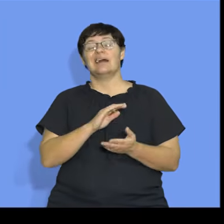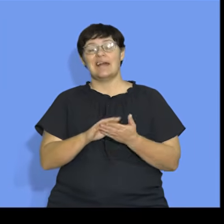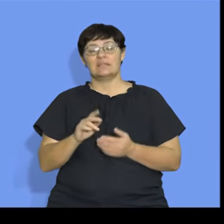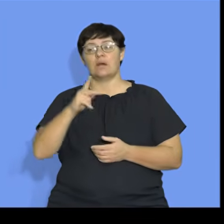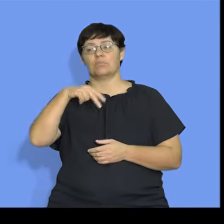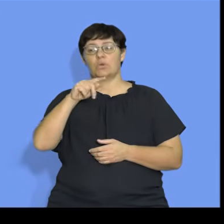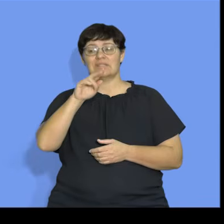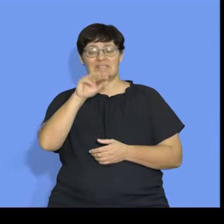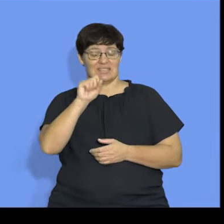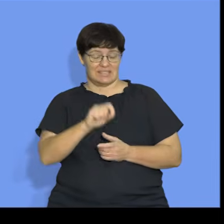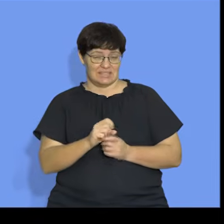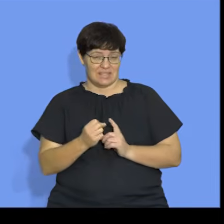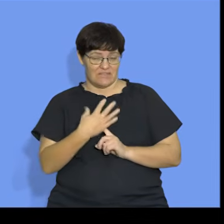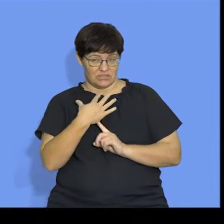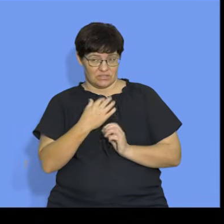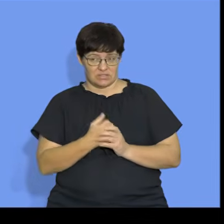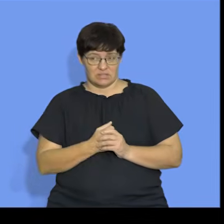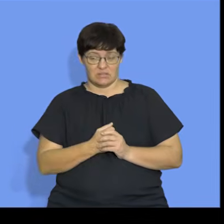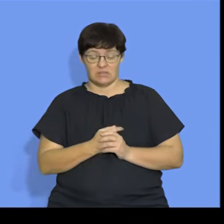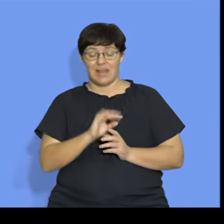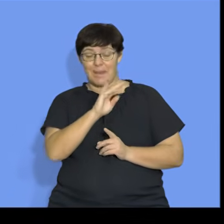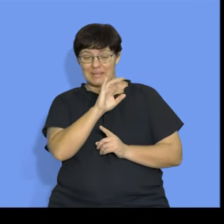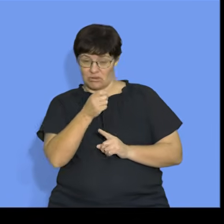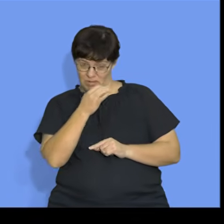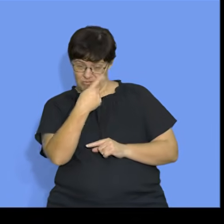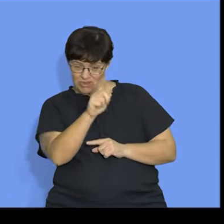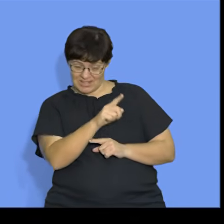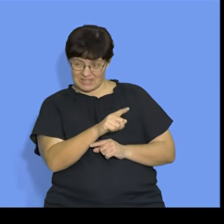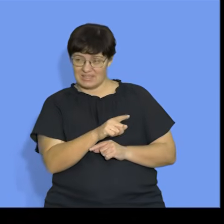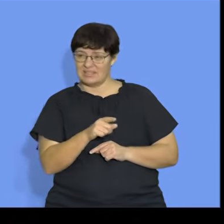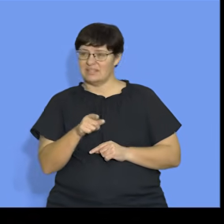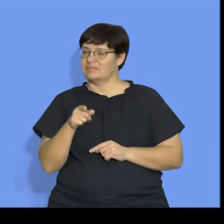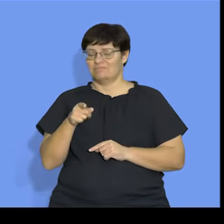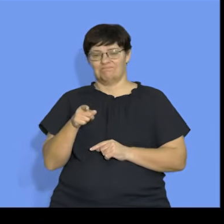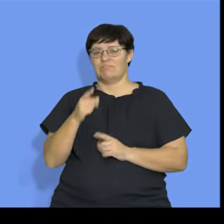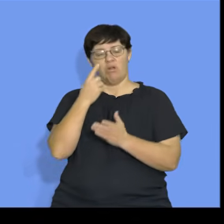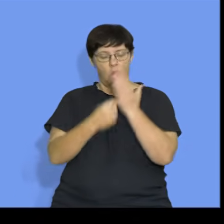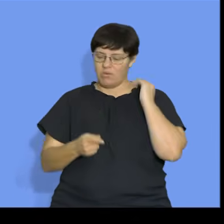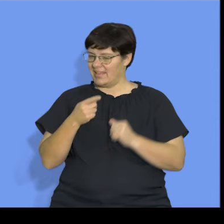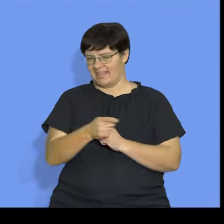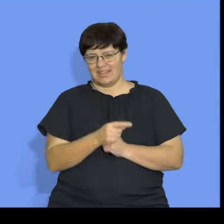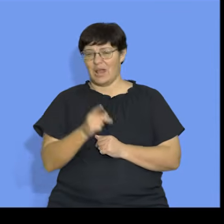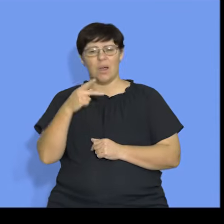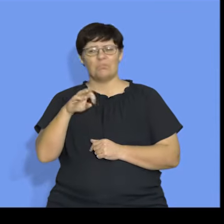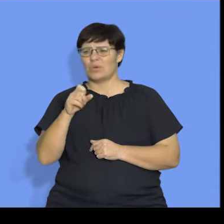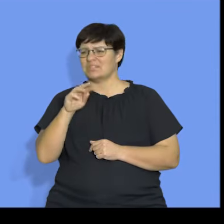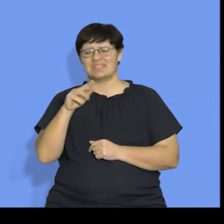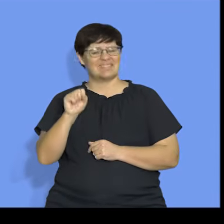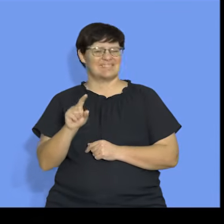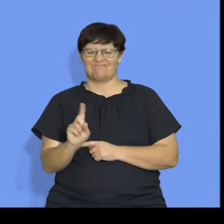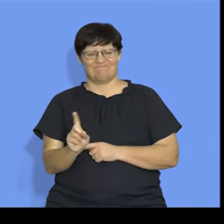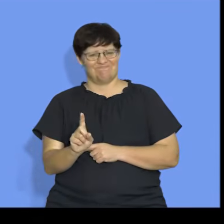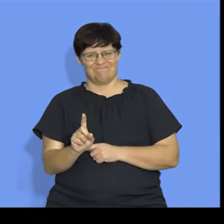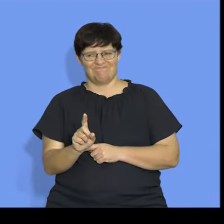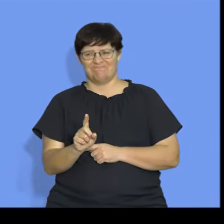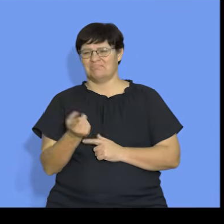and protists. So although the bacterial is right, it's only bacteria. The protists, that's going to